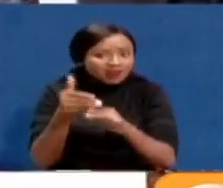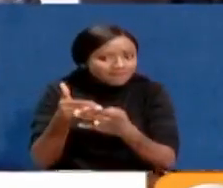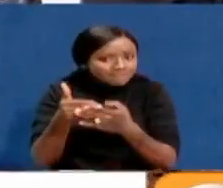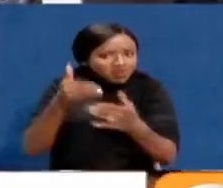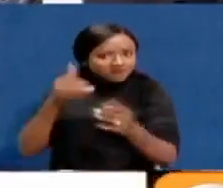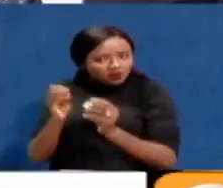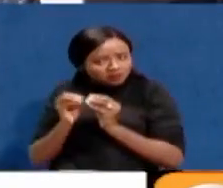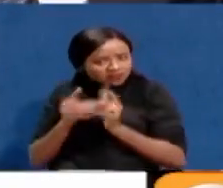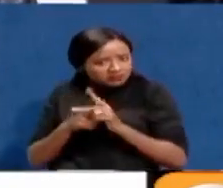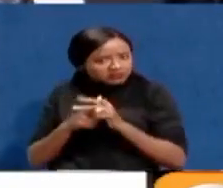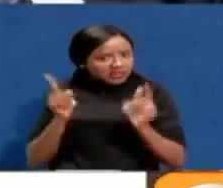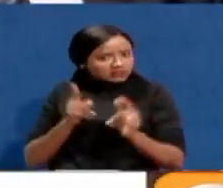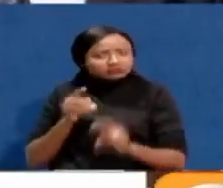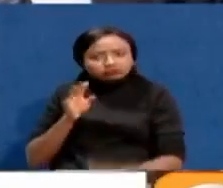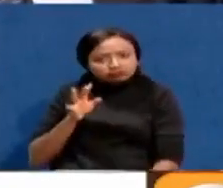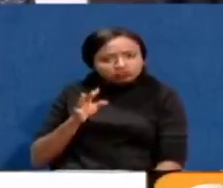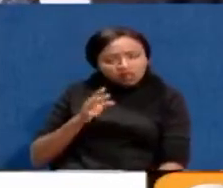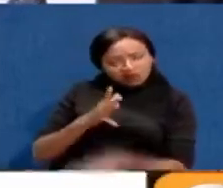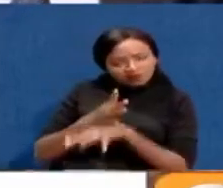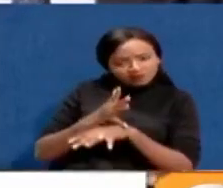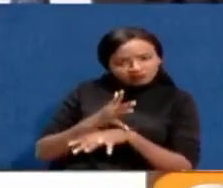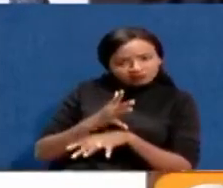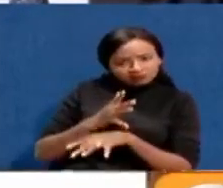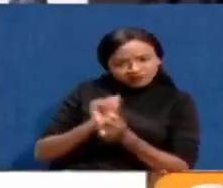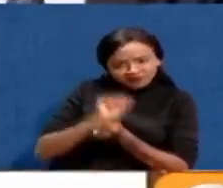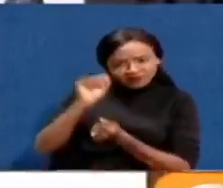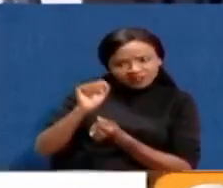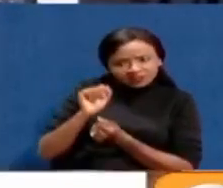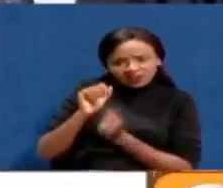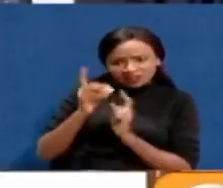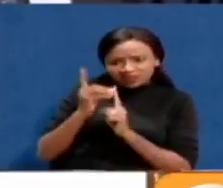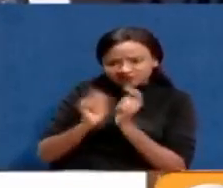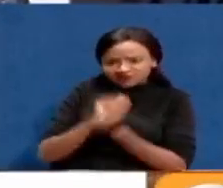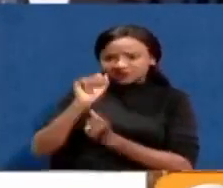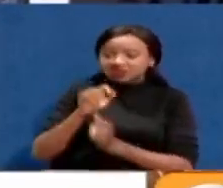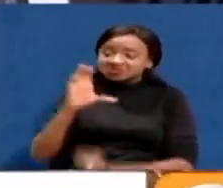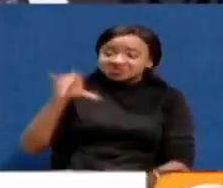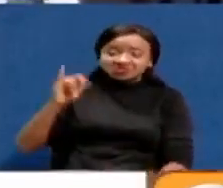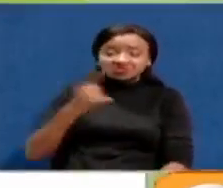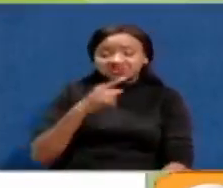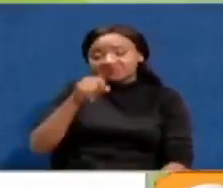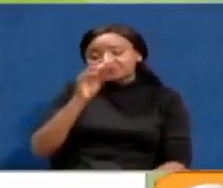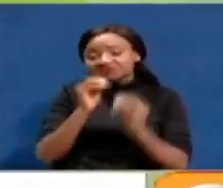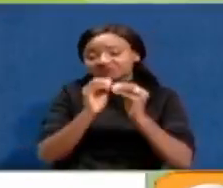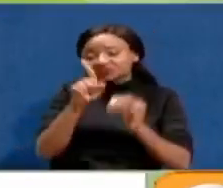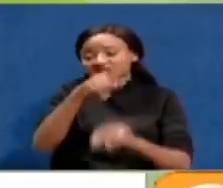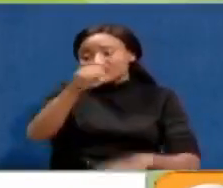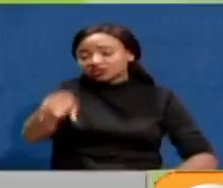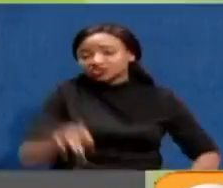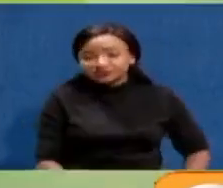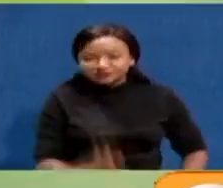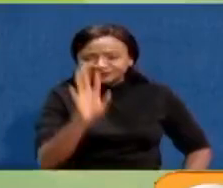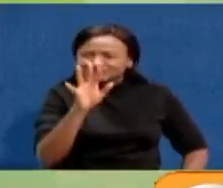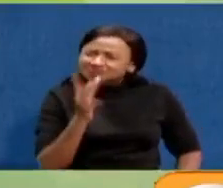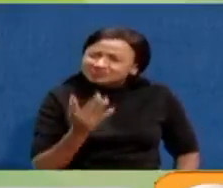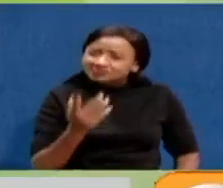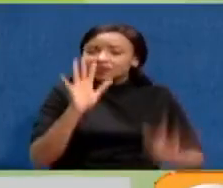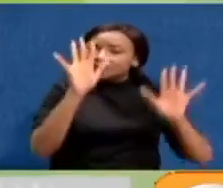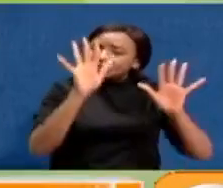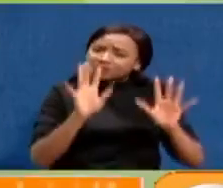at 5:30 p.m. on the 15th of October, the Chief Justice allegedly calls it off. Important issues of